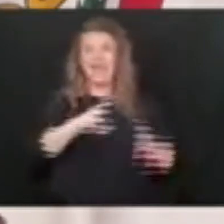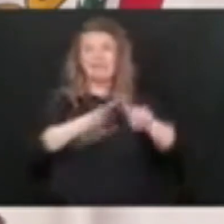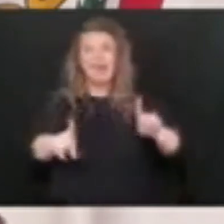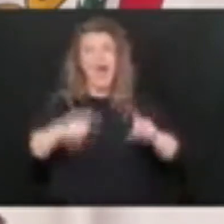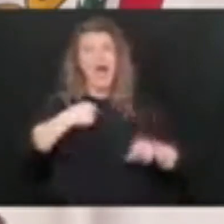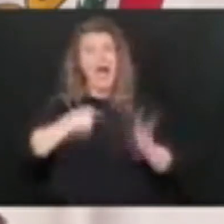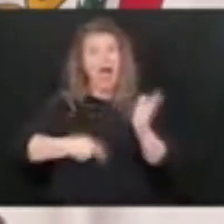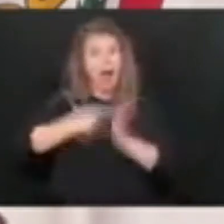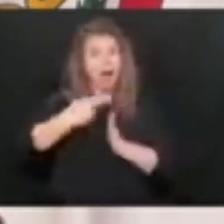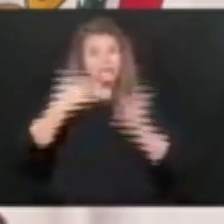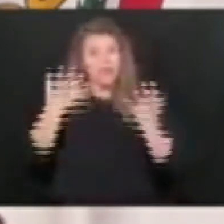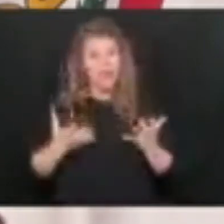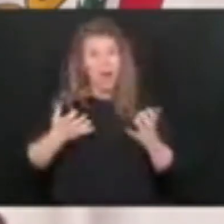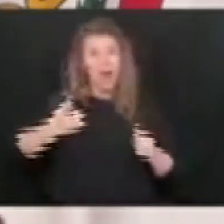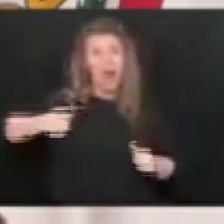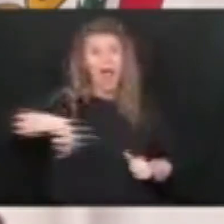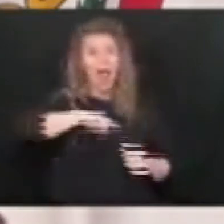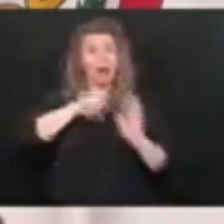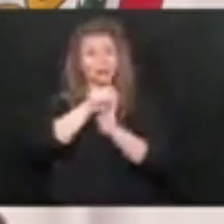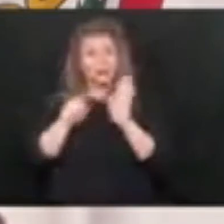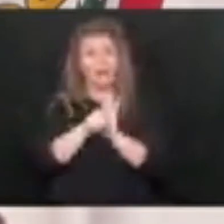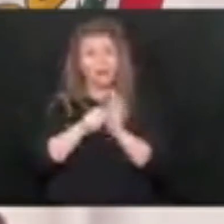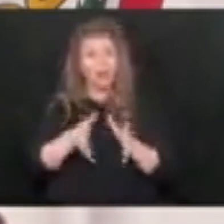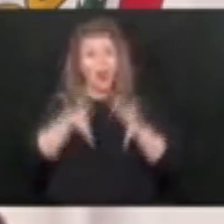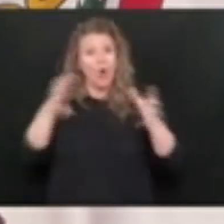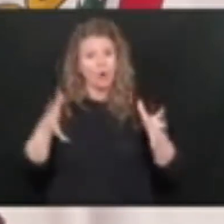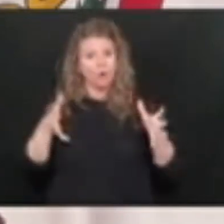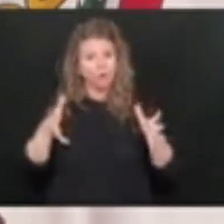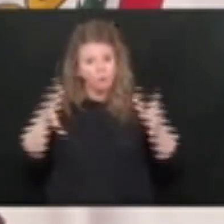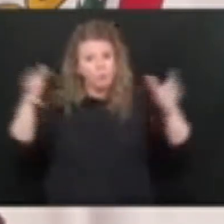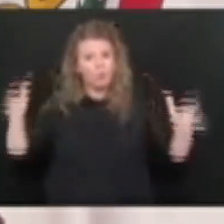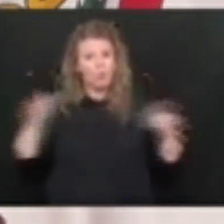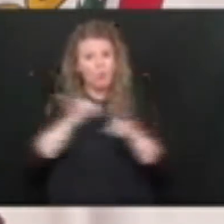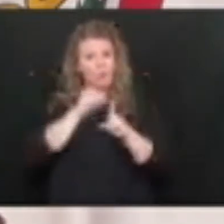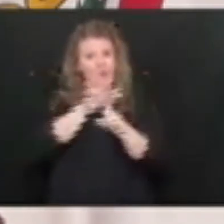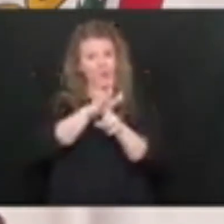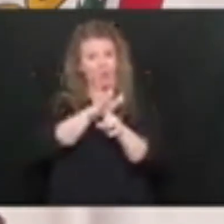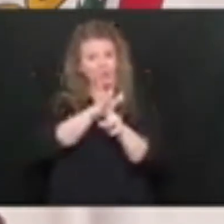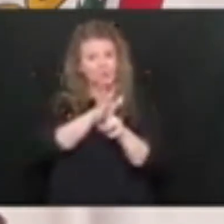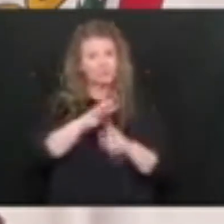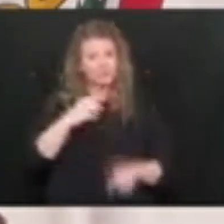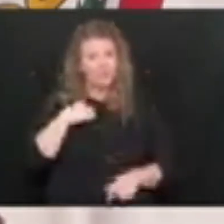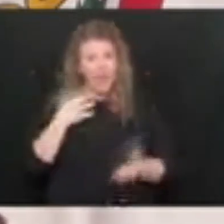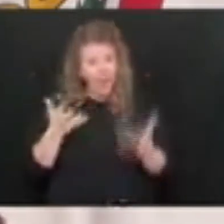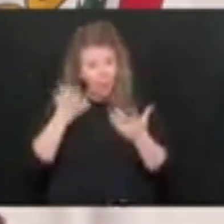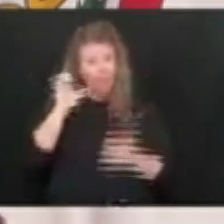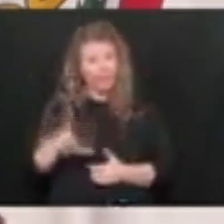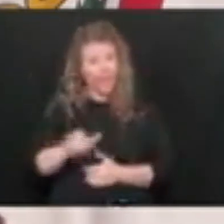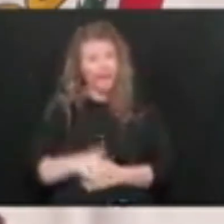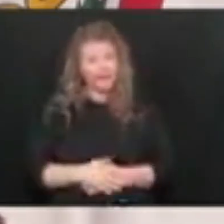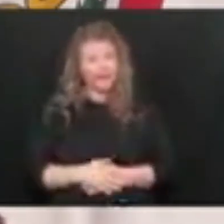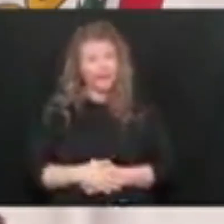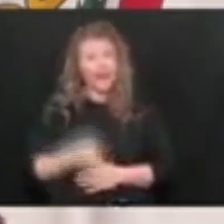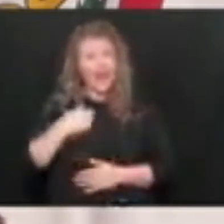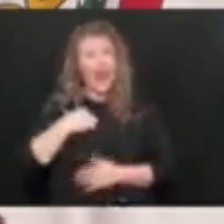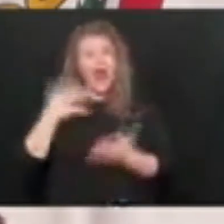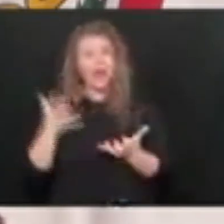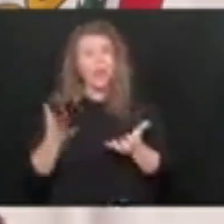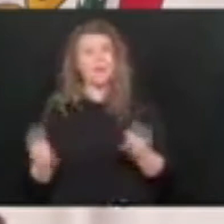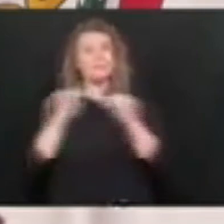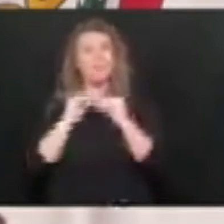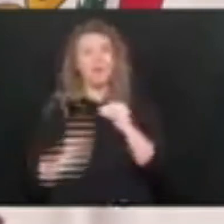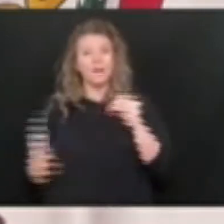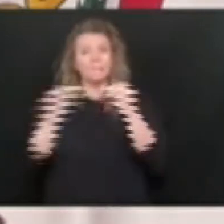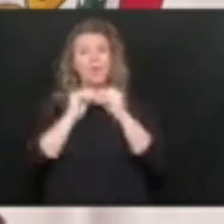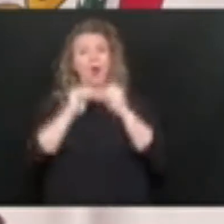grow. I want this state to grow population. I want to bring us more and more great